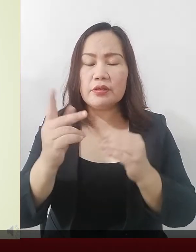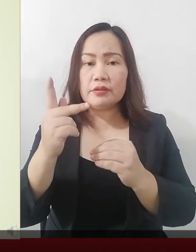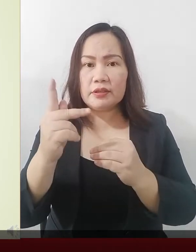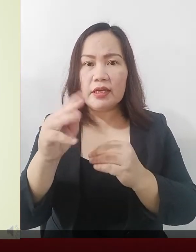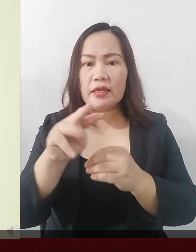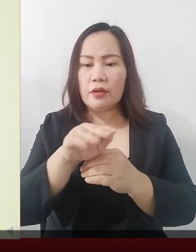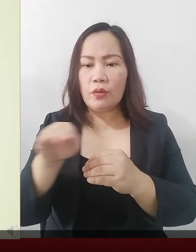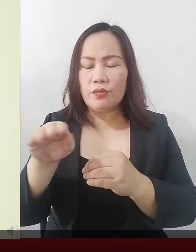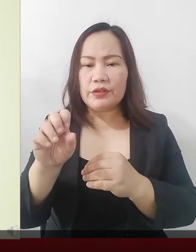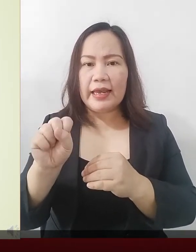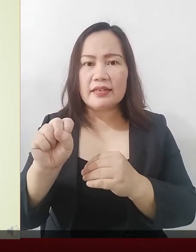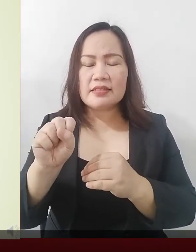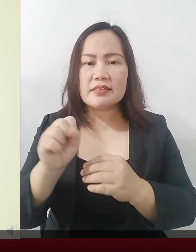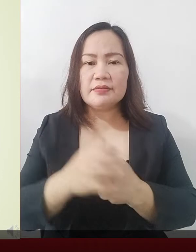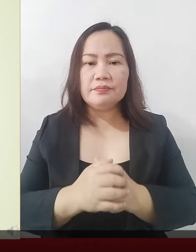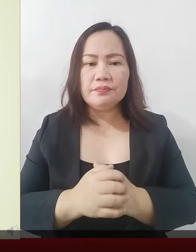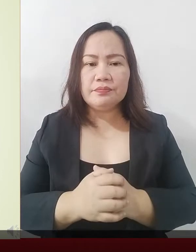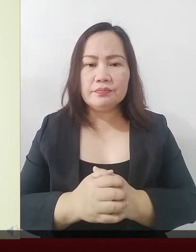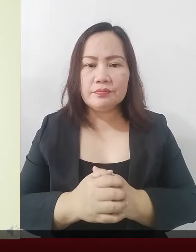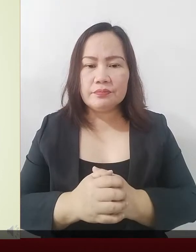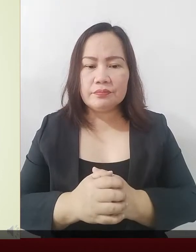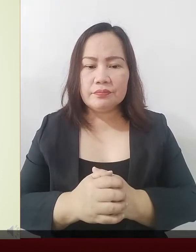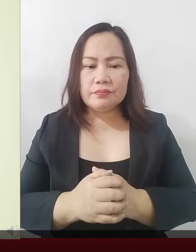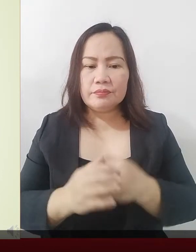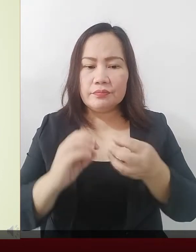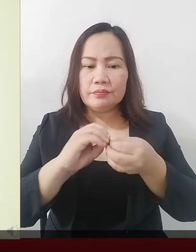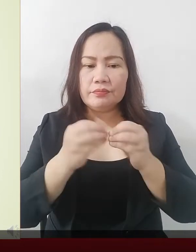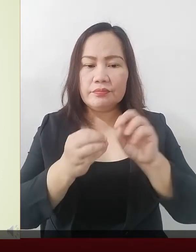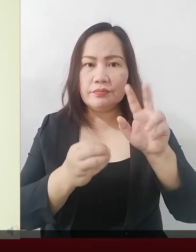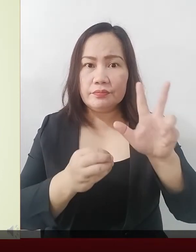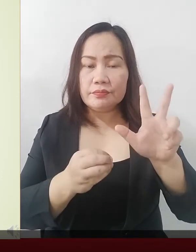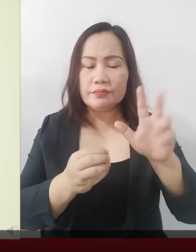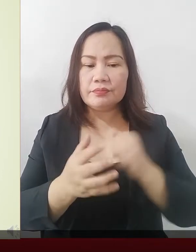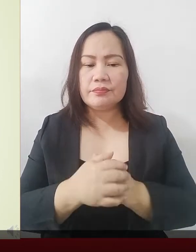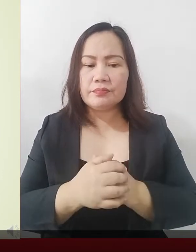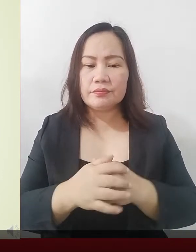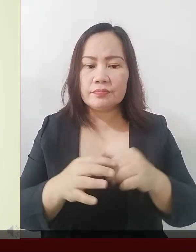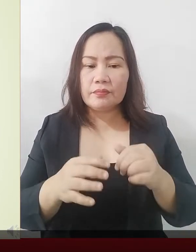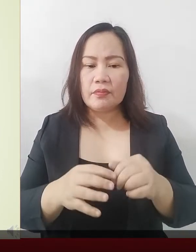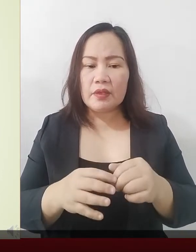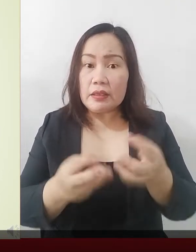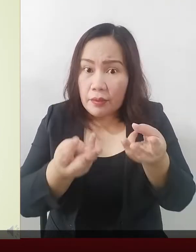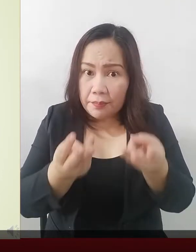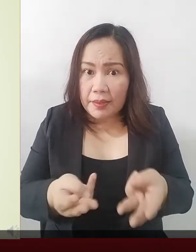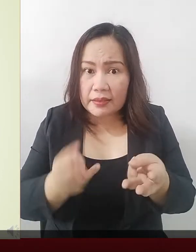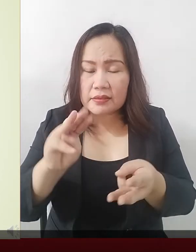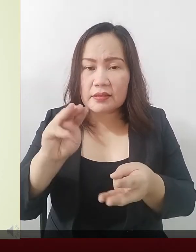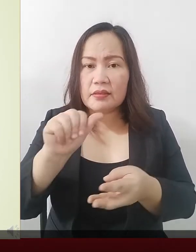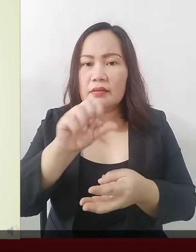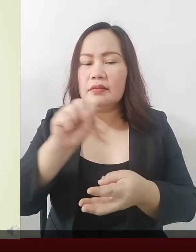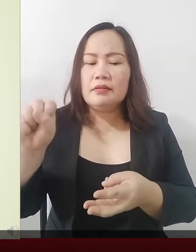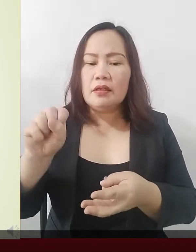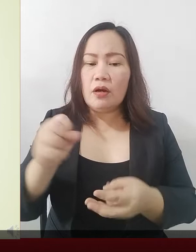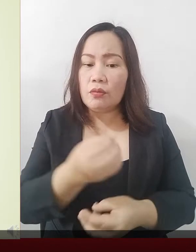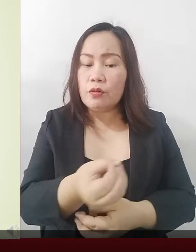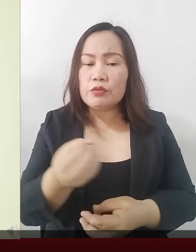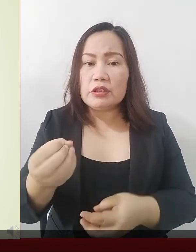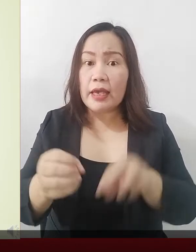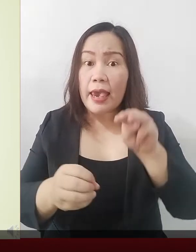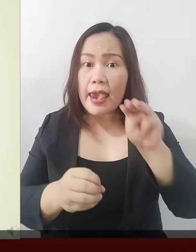equal to K over S. And number 3. The mass of an